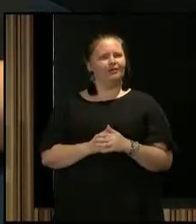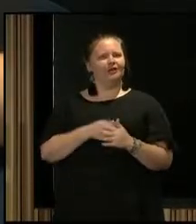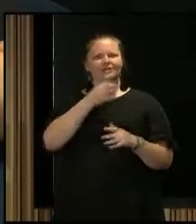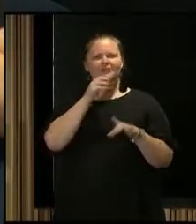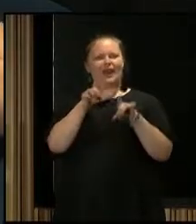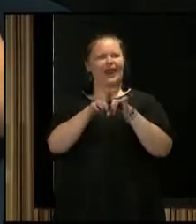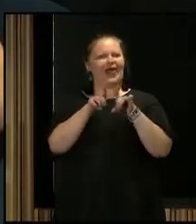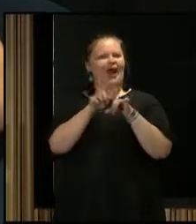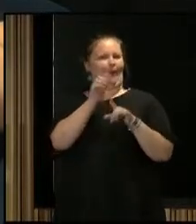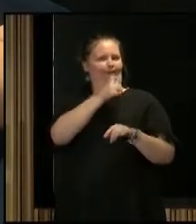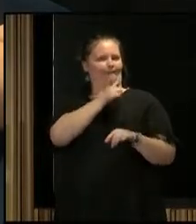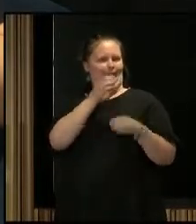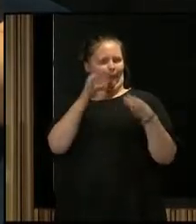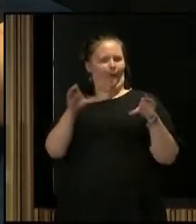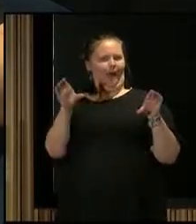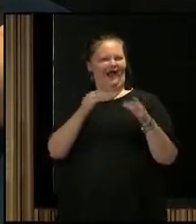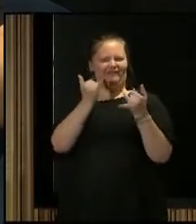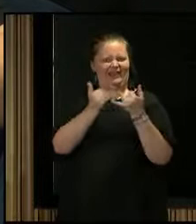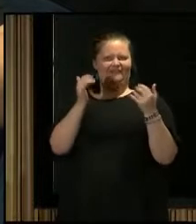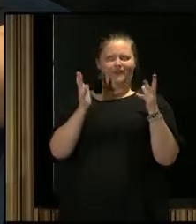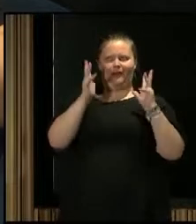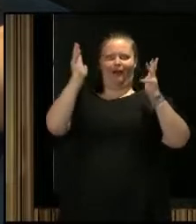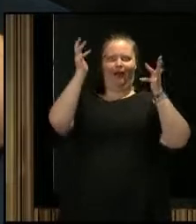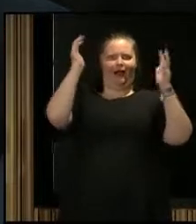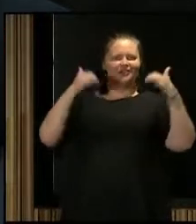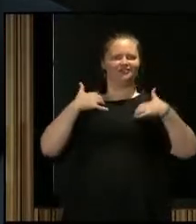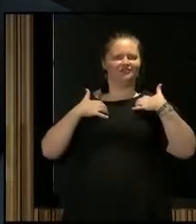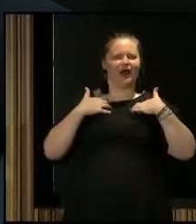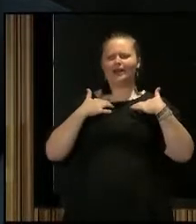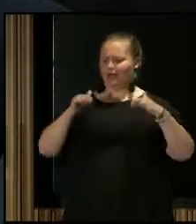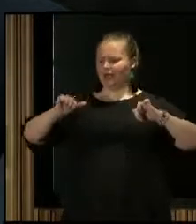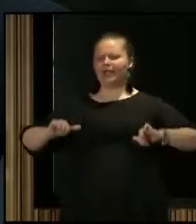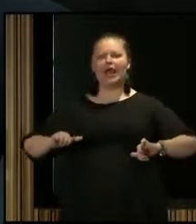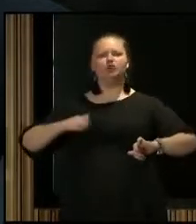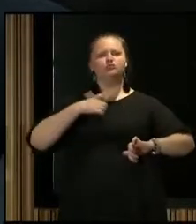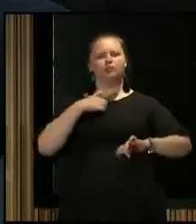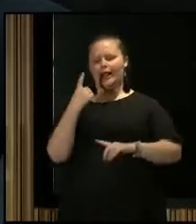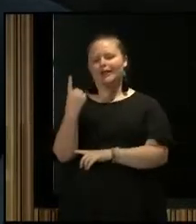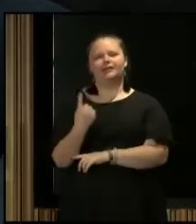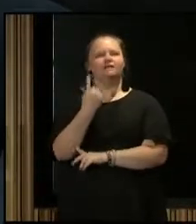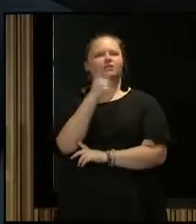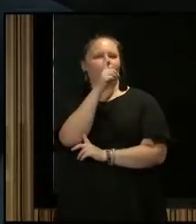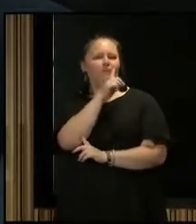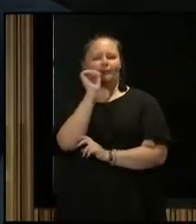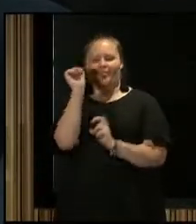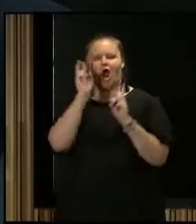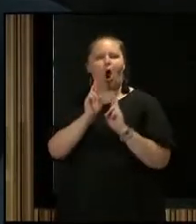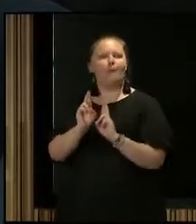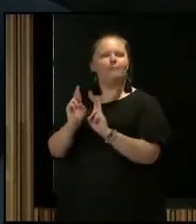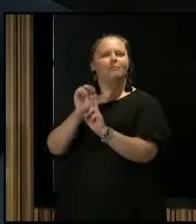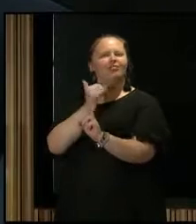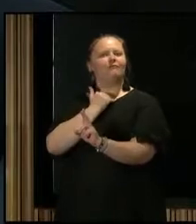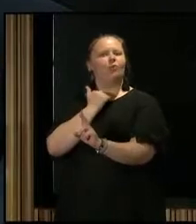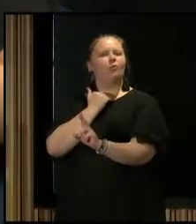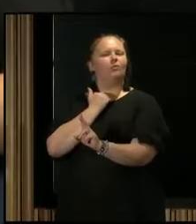thought pub choir might be. I mean, pub choir is very rowdy and exciting, but couch choir was the sound of individual people's hopefulness in every little